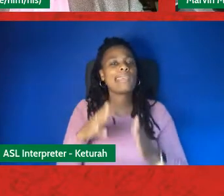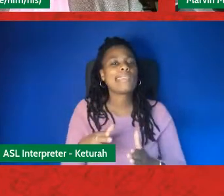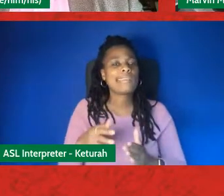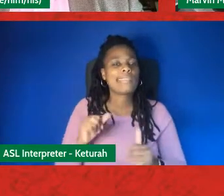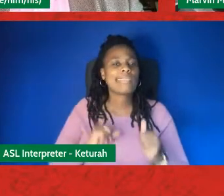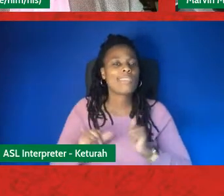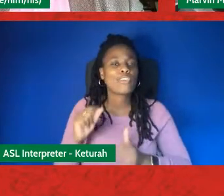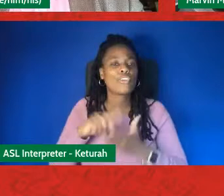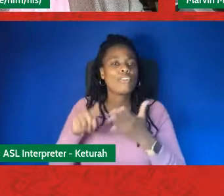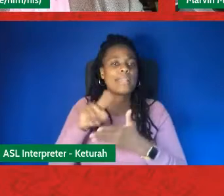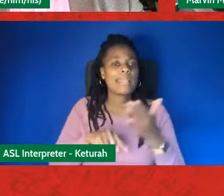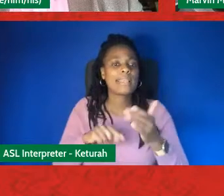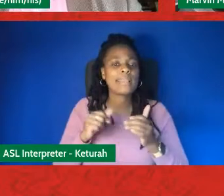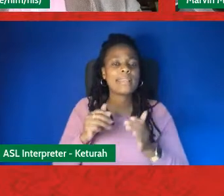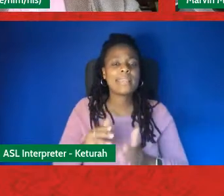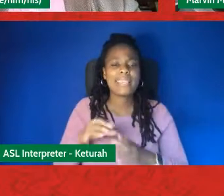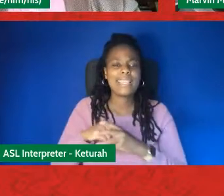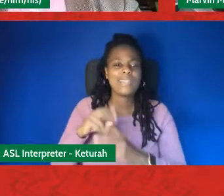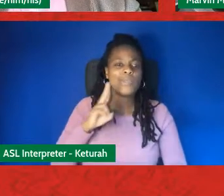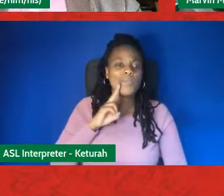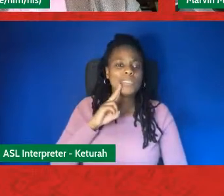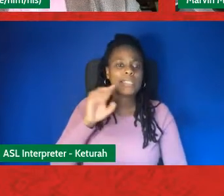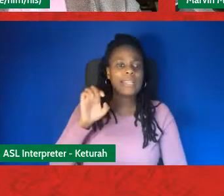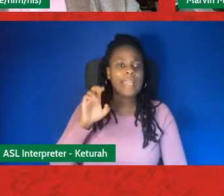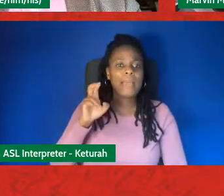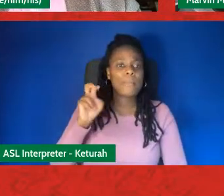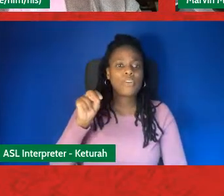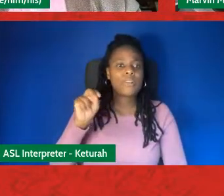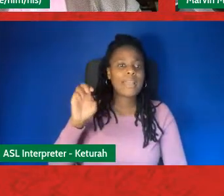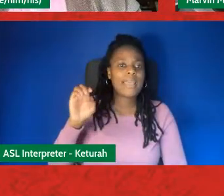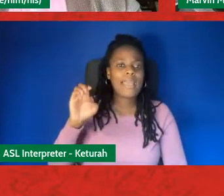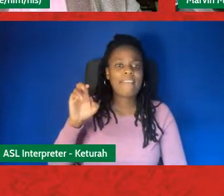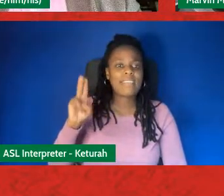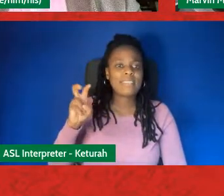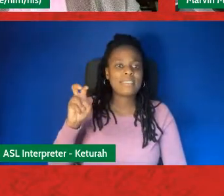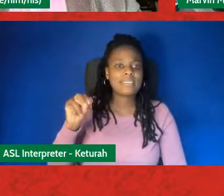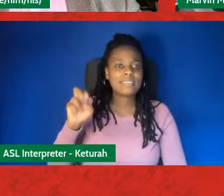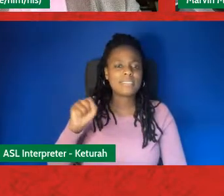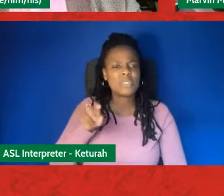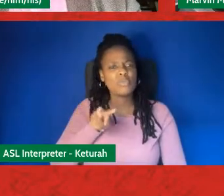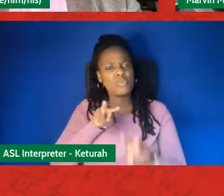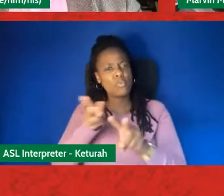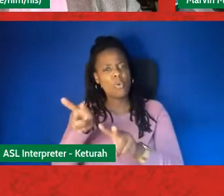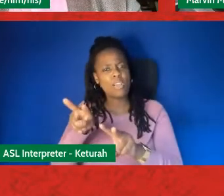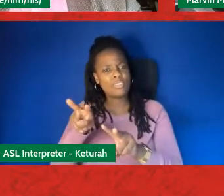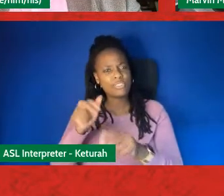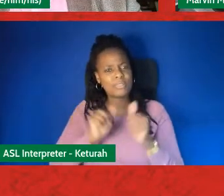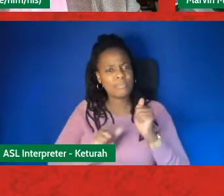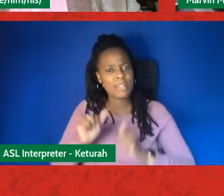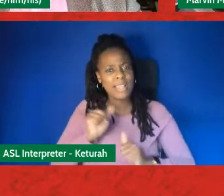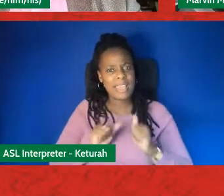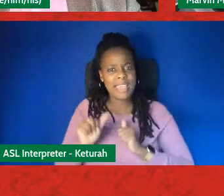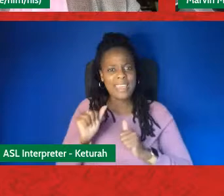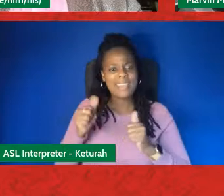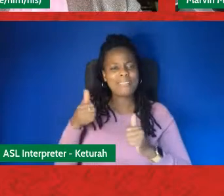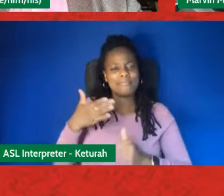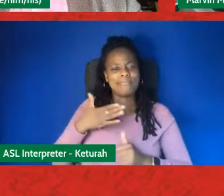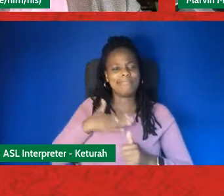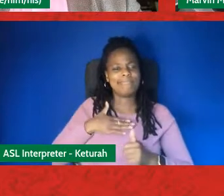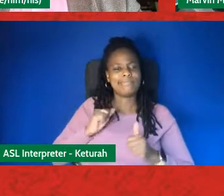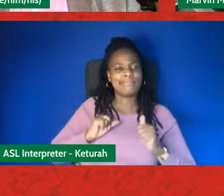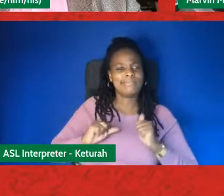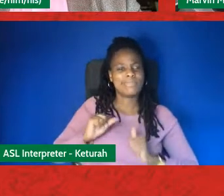Houston, Mr. Everett Evans, and he was one Sunday afternoon, he was watching a play at the Ensemble Theater at intermission. He came out and he